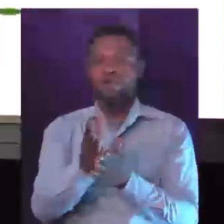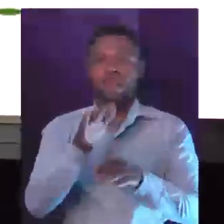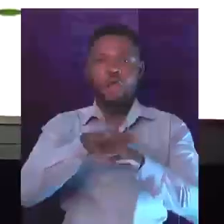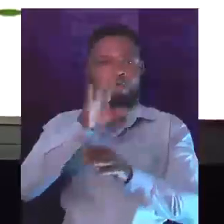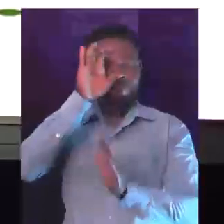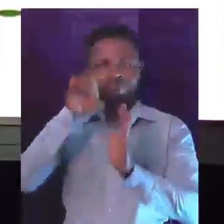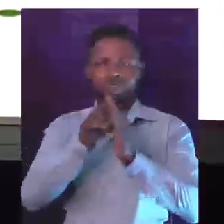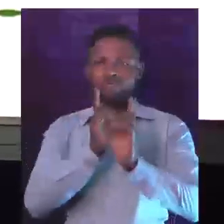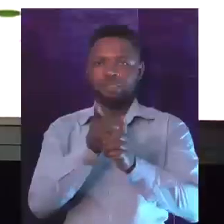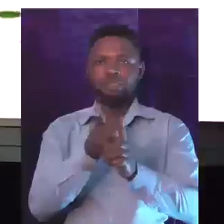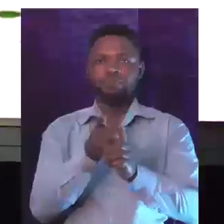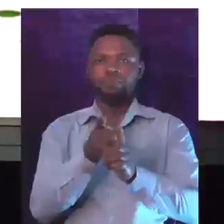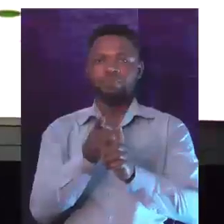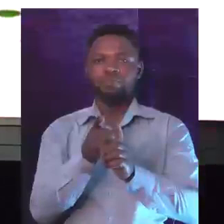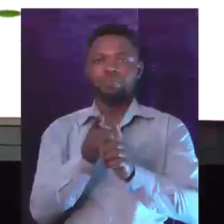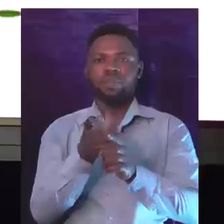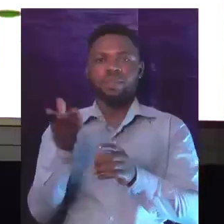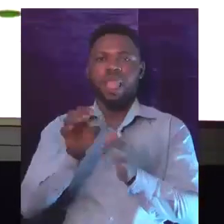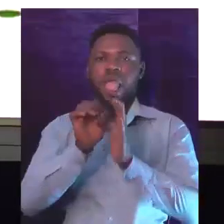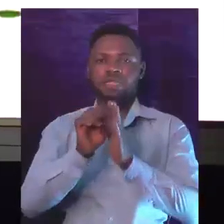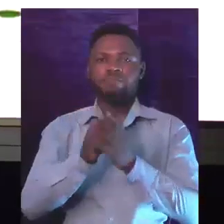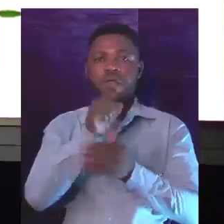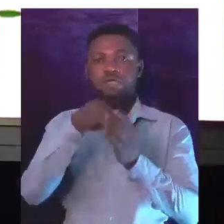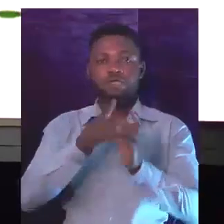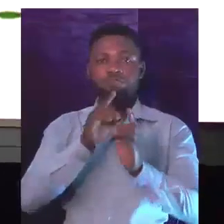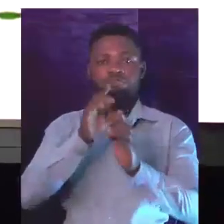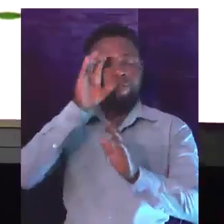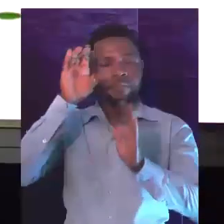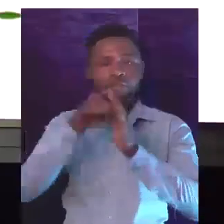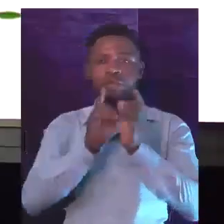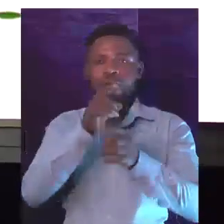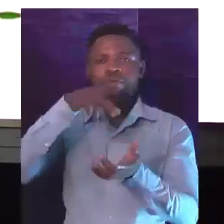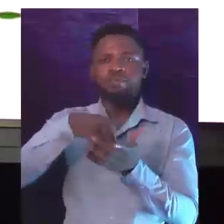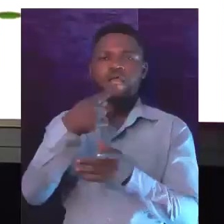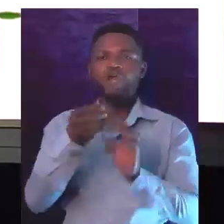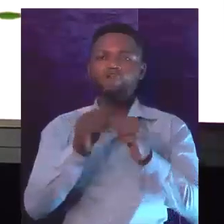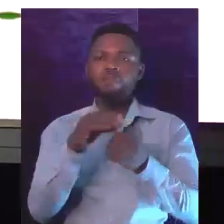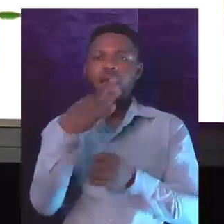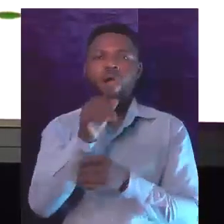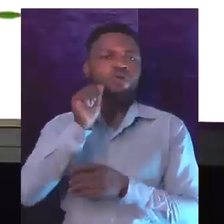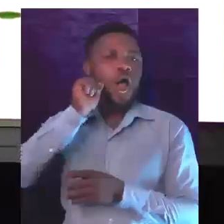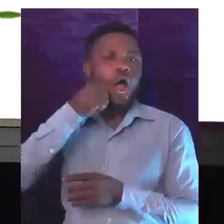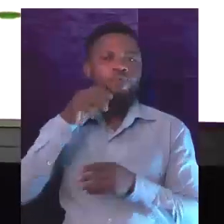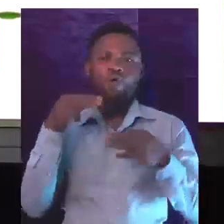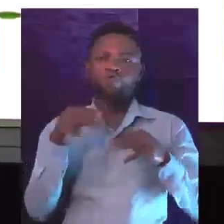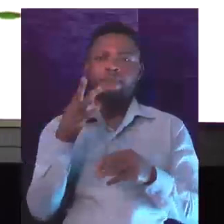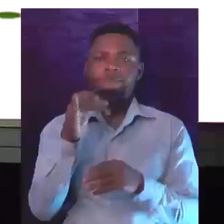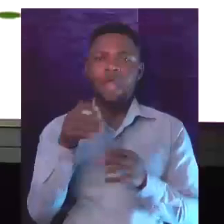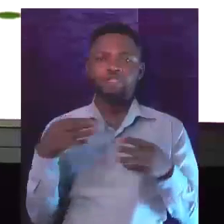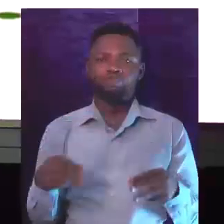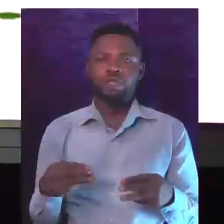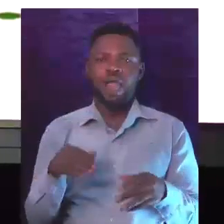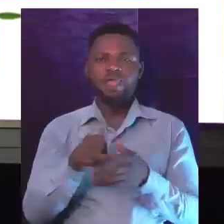pictograms. Here is an example. This pictogram represents the number of apples sold by a trader